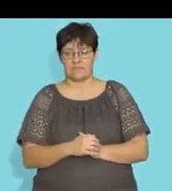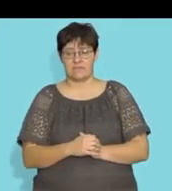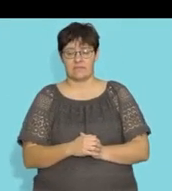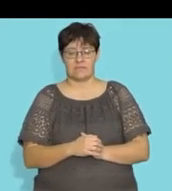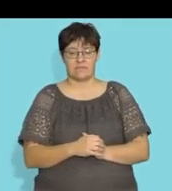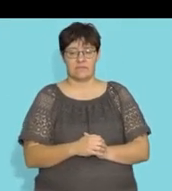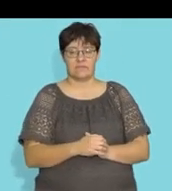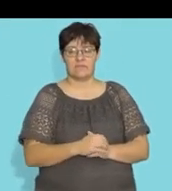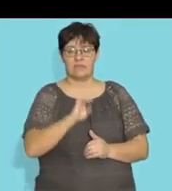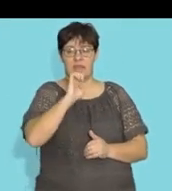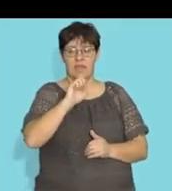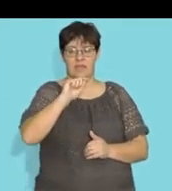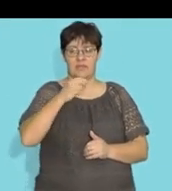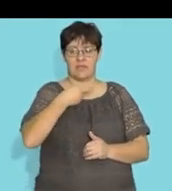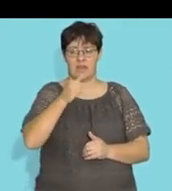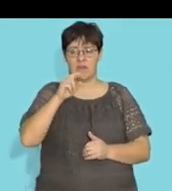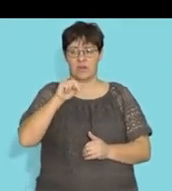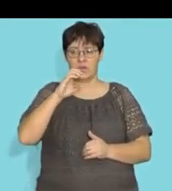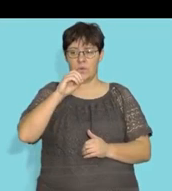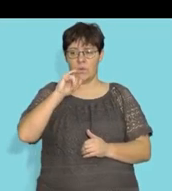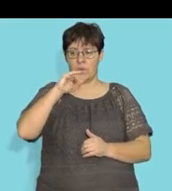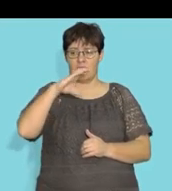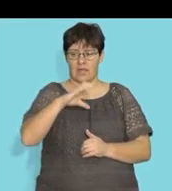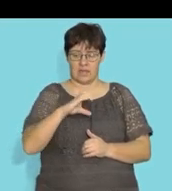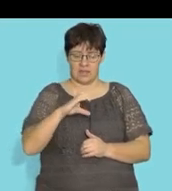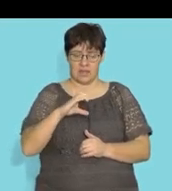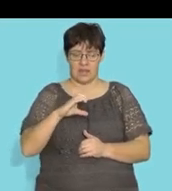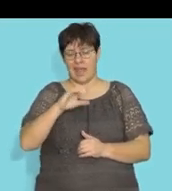When we look at ethanoic acid, which is now a weak acid